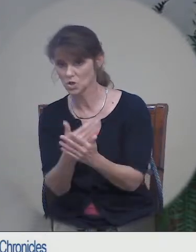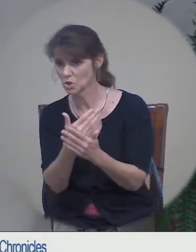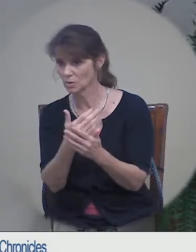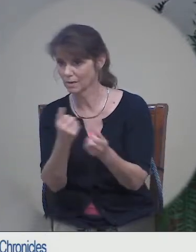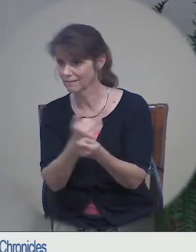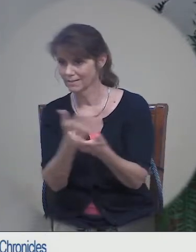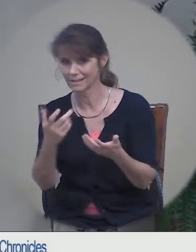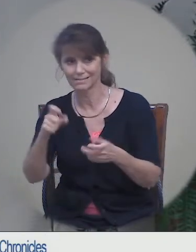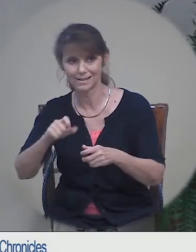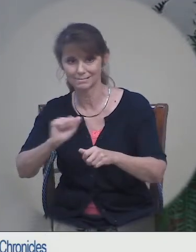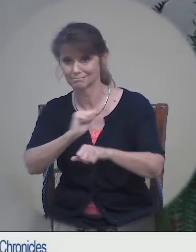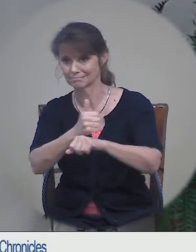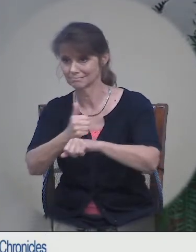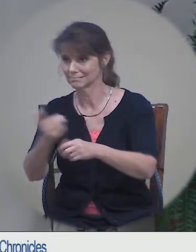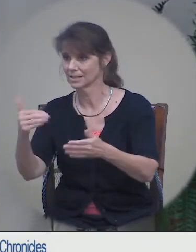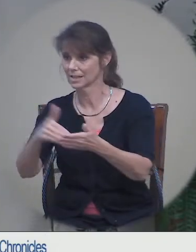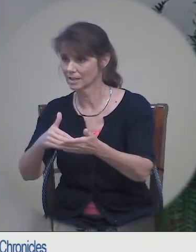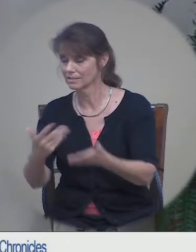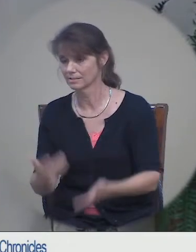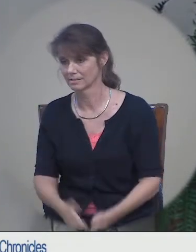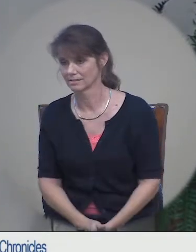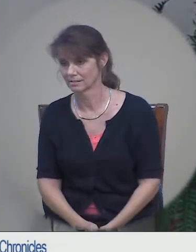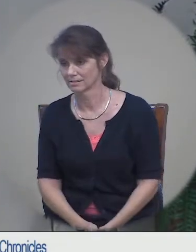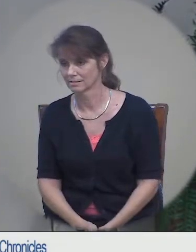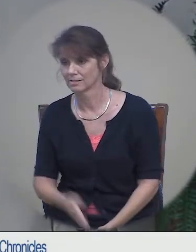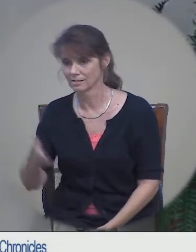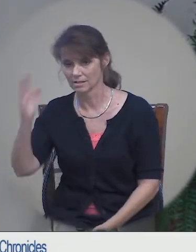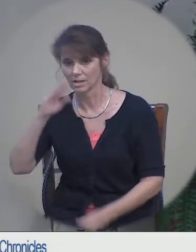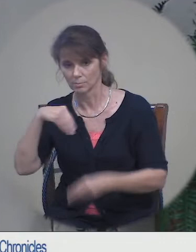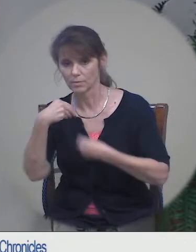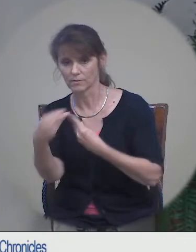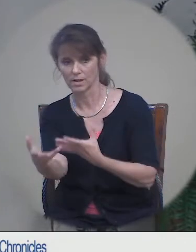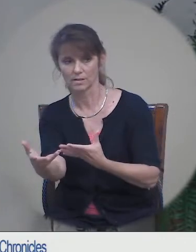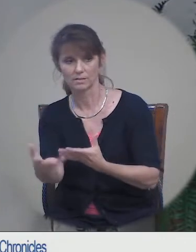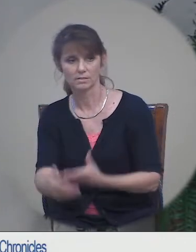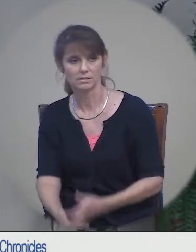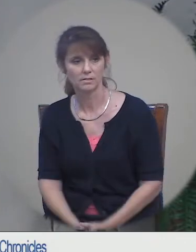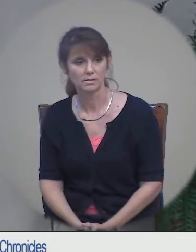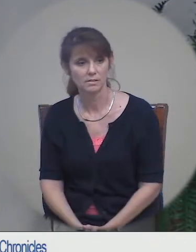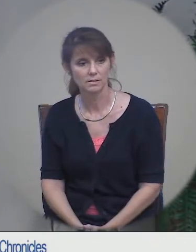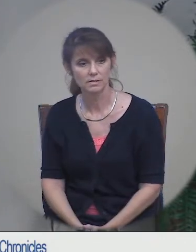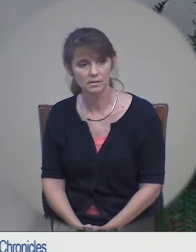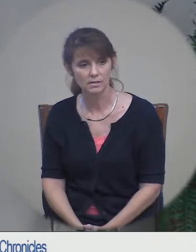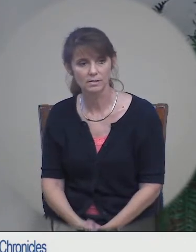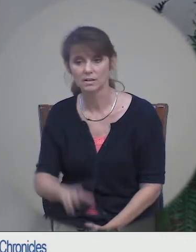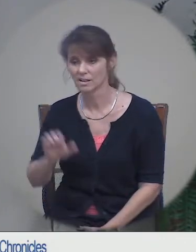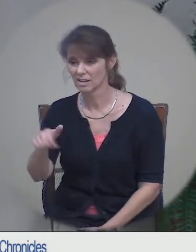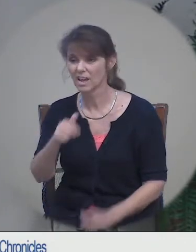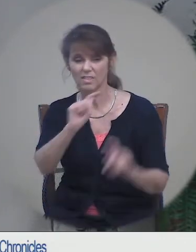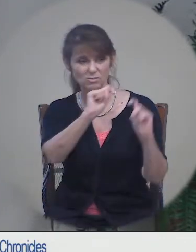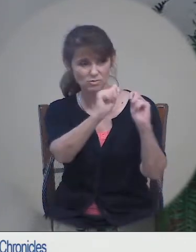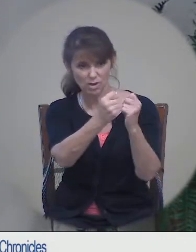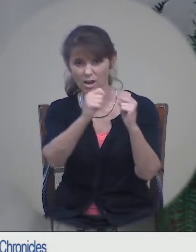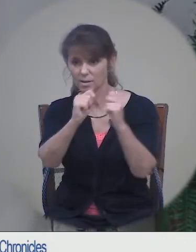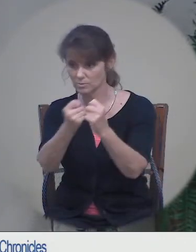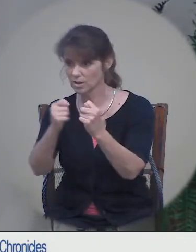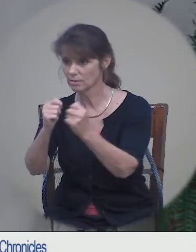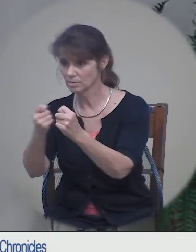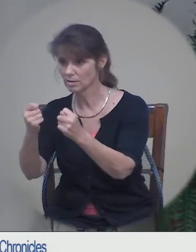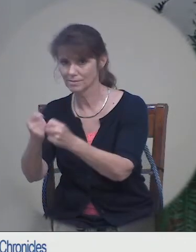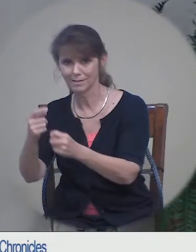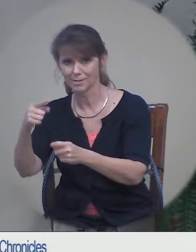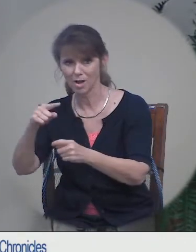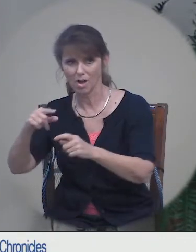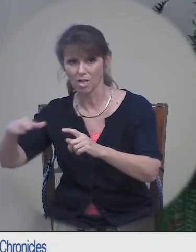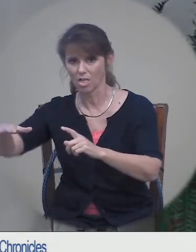One other thing, I found it interesting that the Kohathites, the Gershonites, and the Levites were still